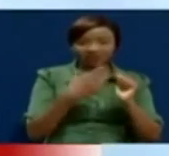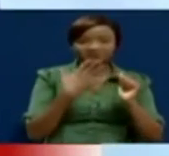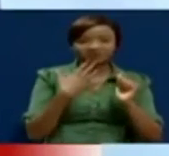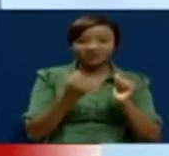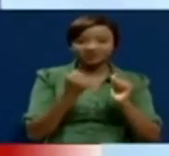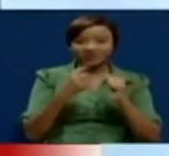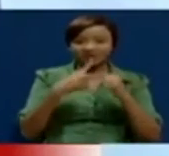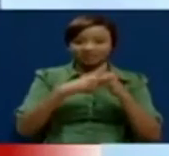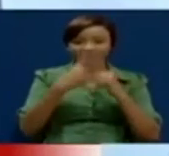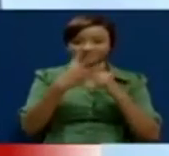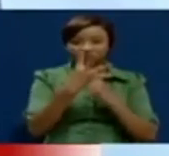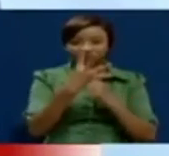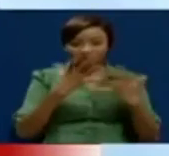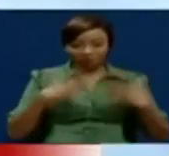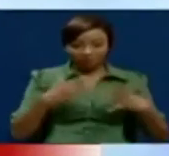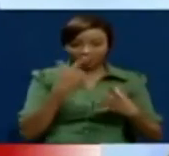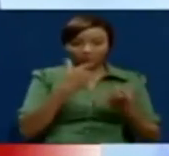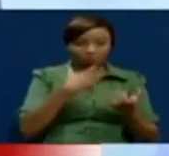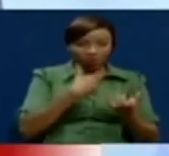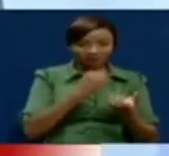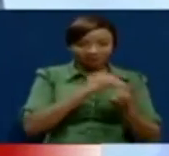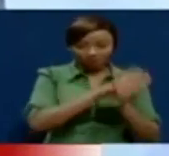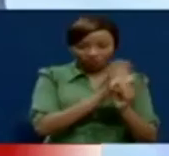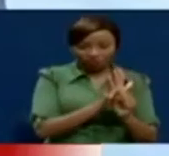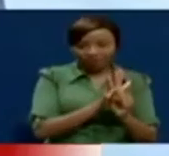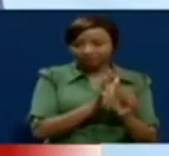574 cases with